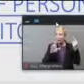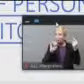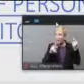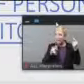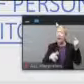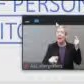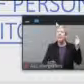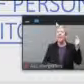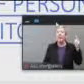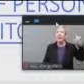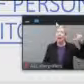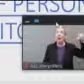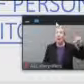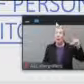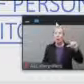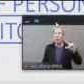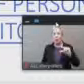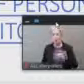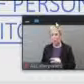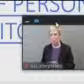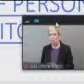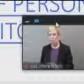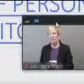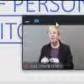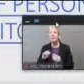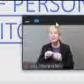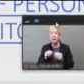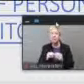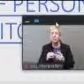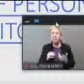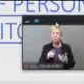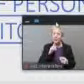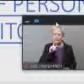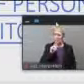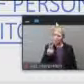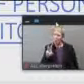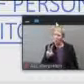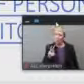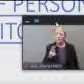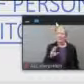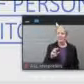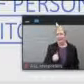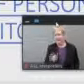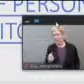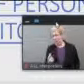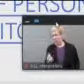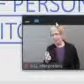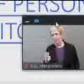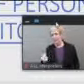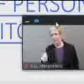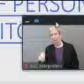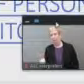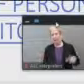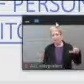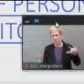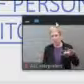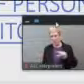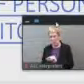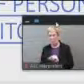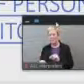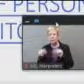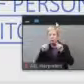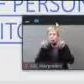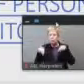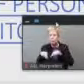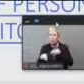barely see the numbers. They're all quite low, days 10 to 14. And so it's been shown that the 10-day quarantine can have